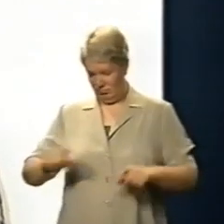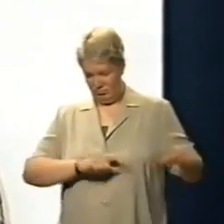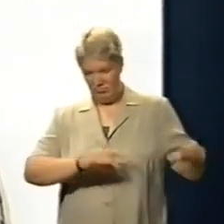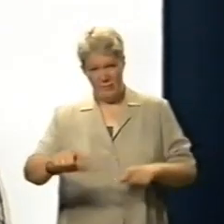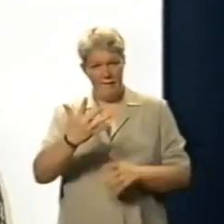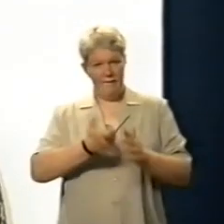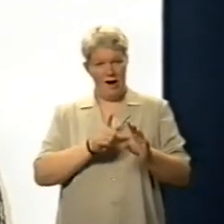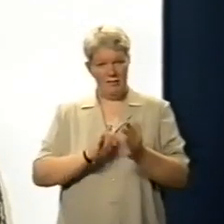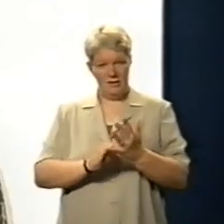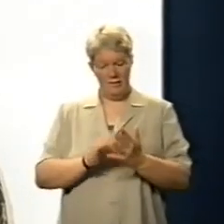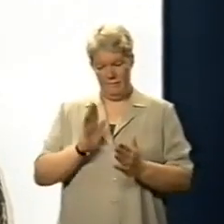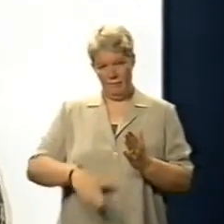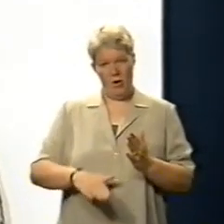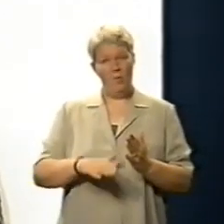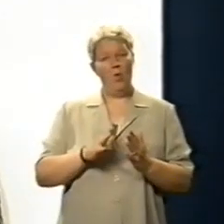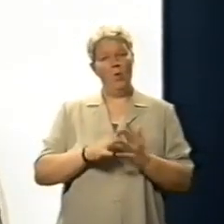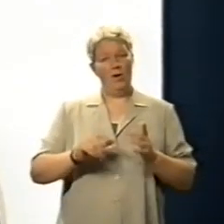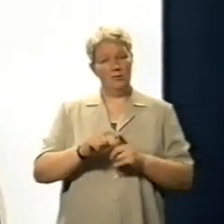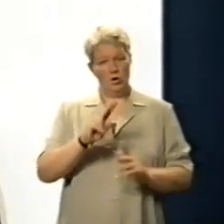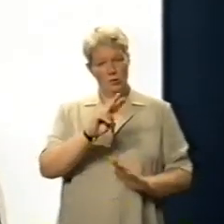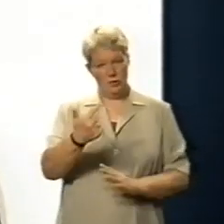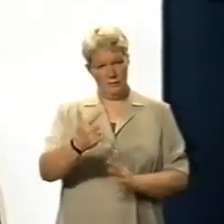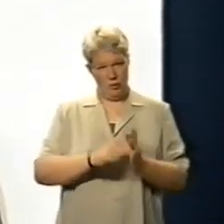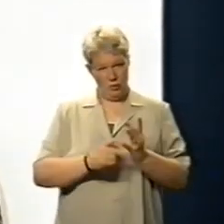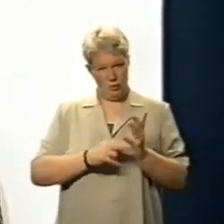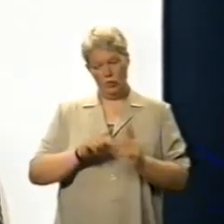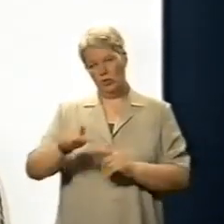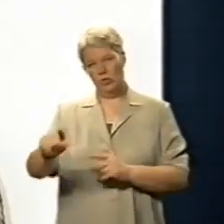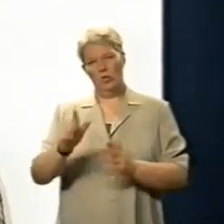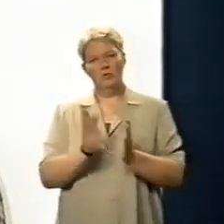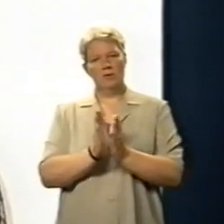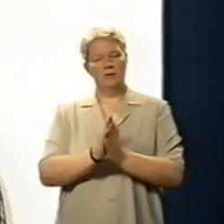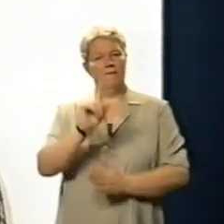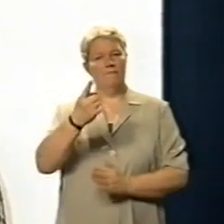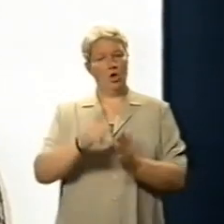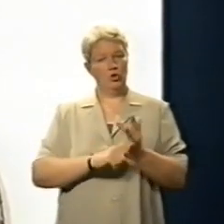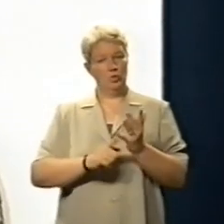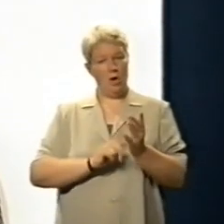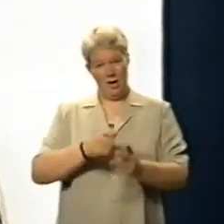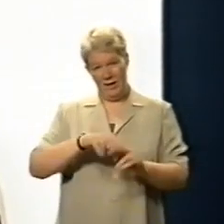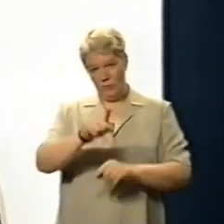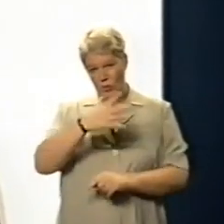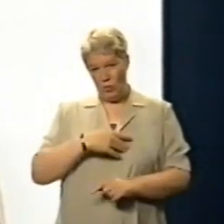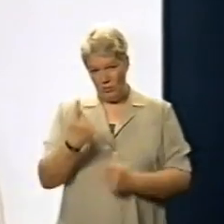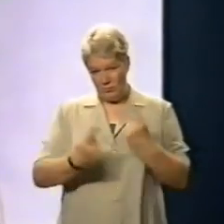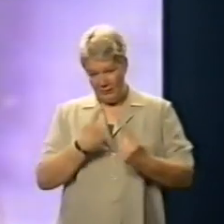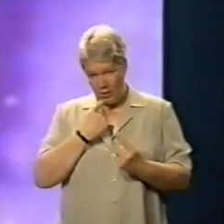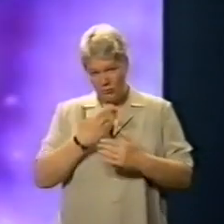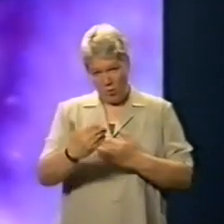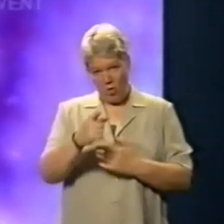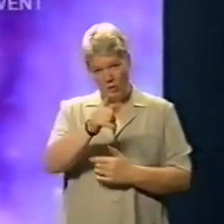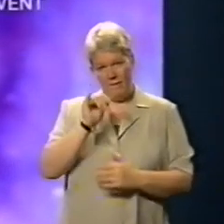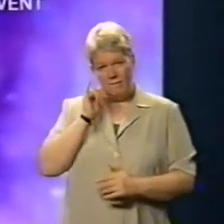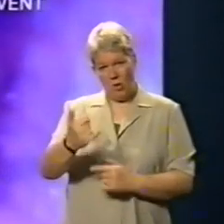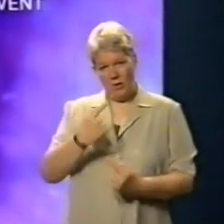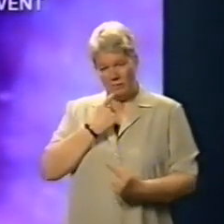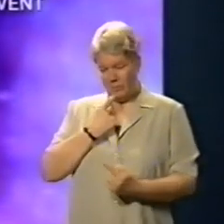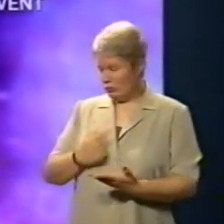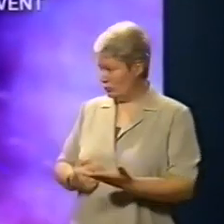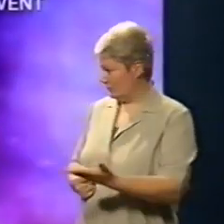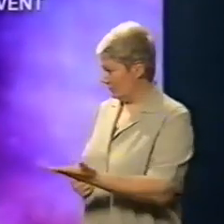runs from Wednesday the 27th of June to Sunday the 1st of July. If you want to find out more, phone the information line on